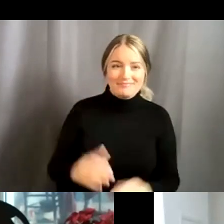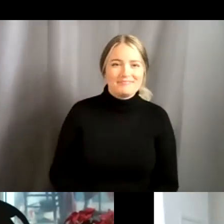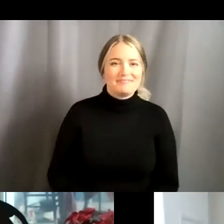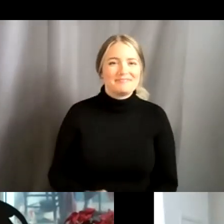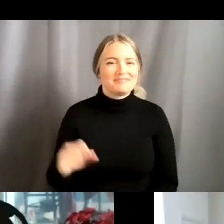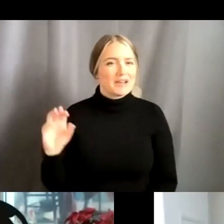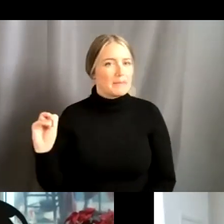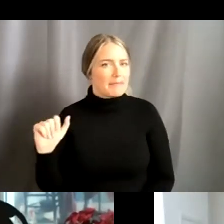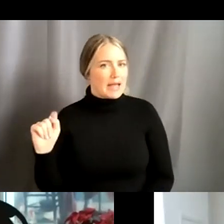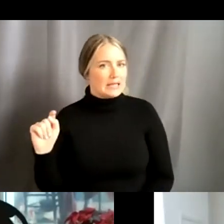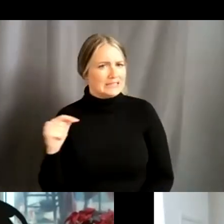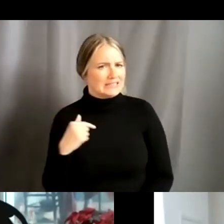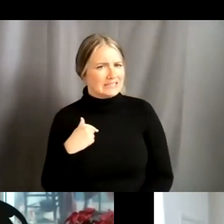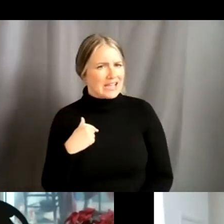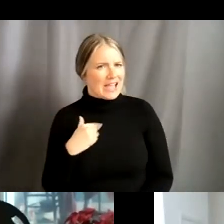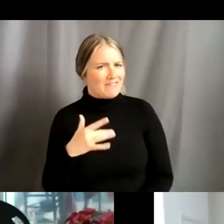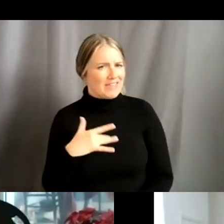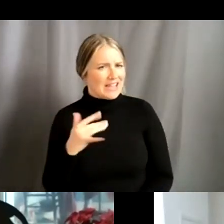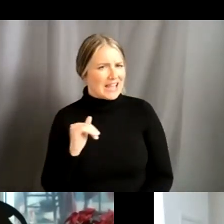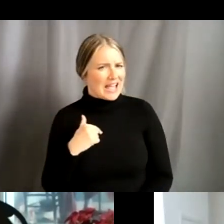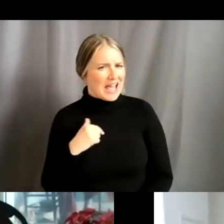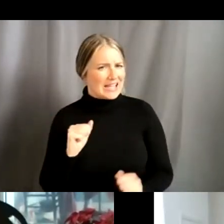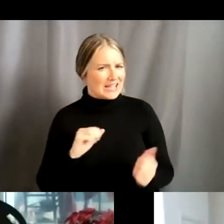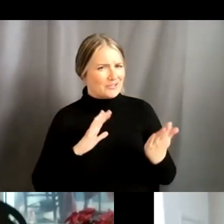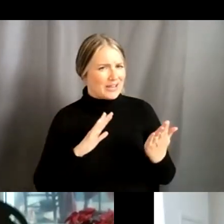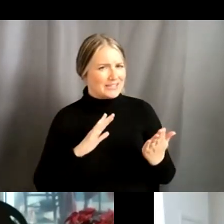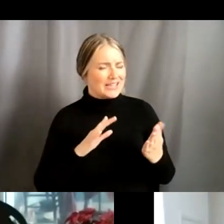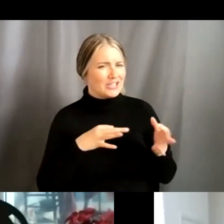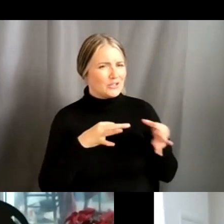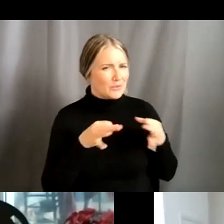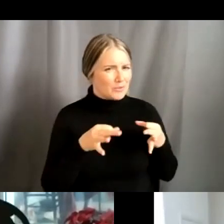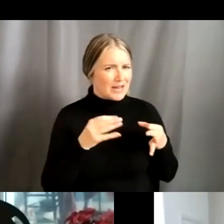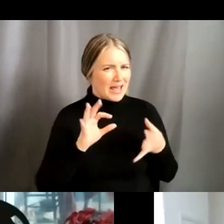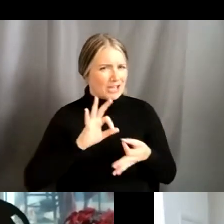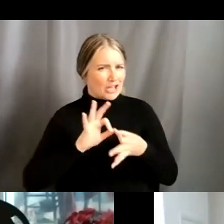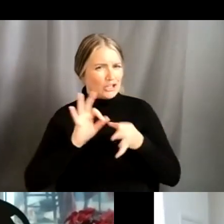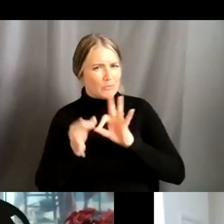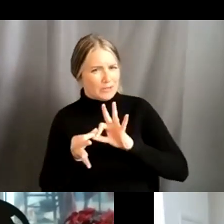I feel like I could address the description and interpretation one a little bit more.